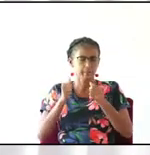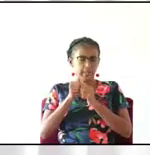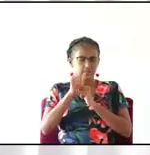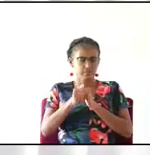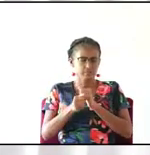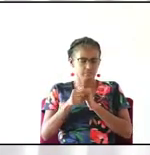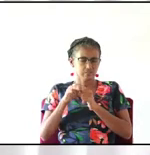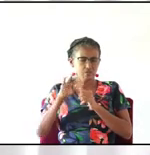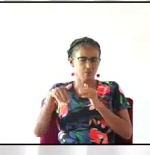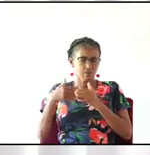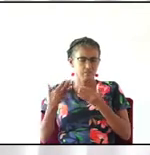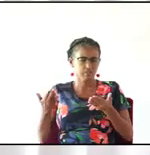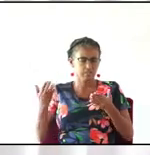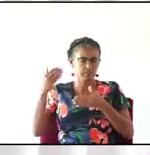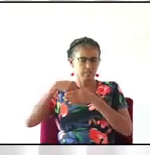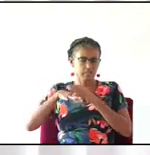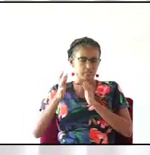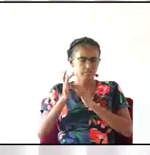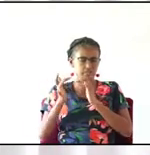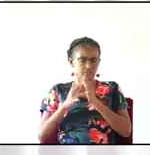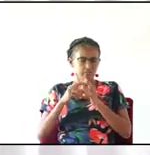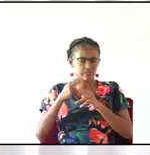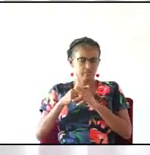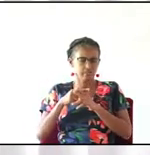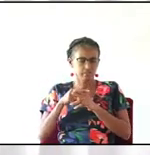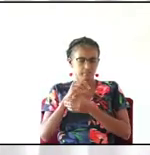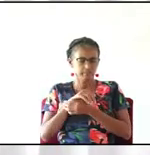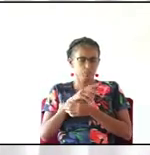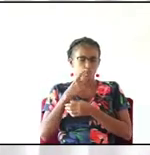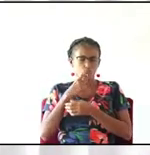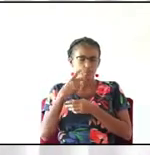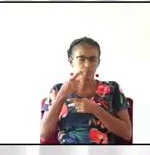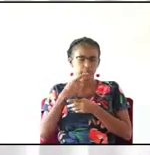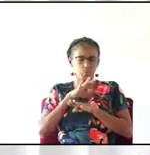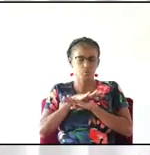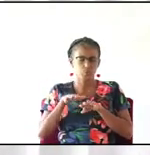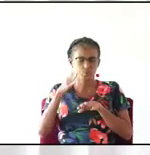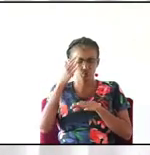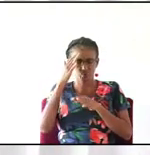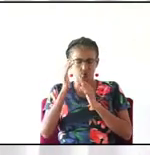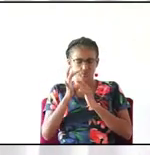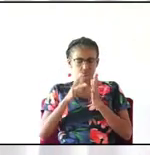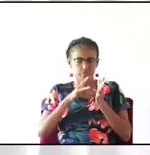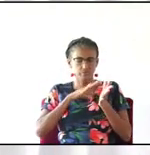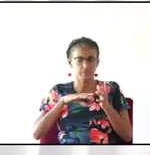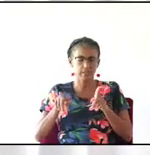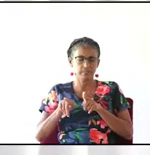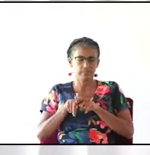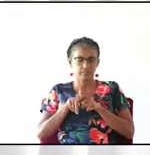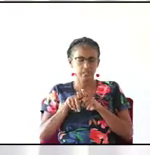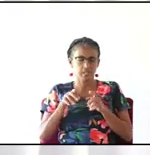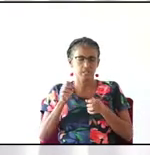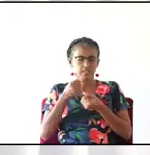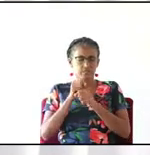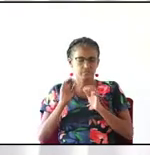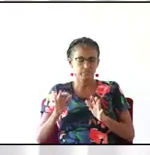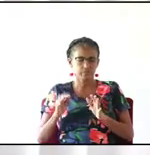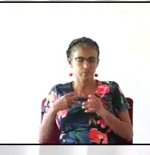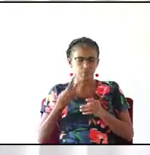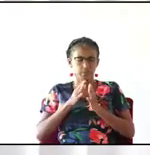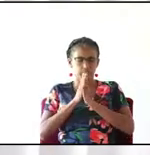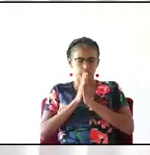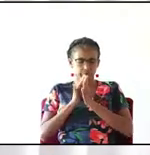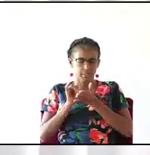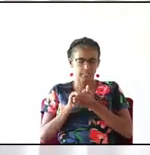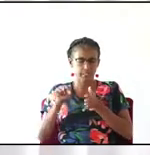through Christ Jesus. And even for those who do not know Jesus Christ as Savior, family members, we pray that this will be the time, as they see